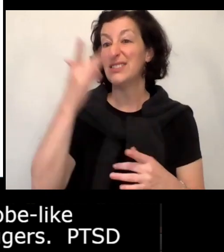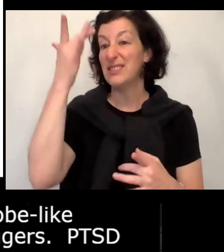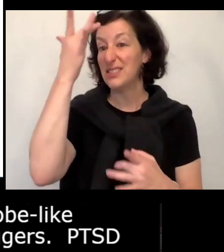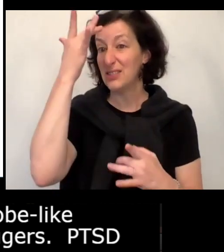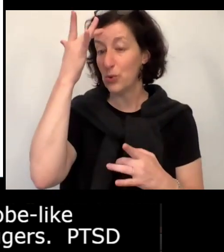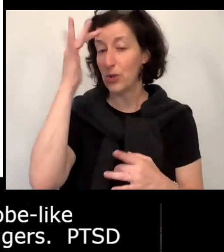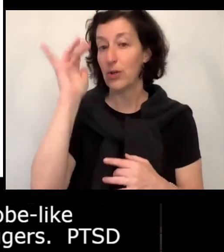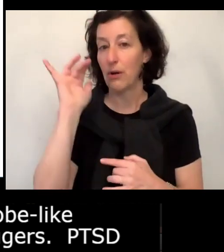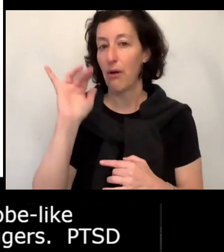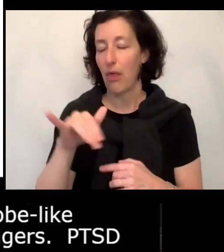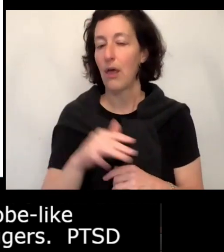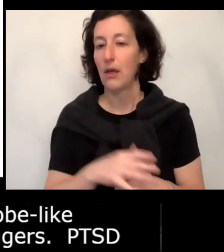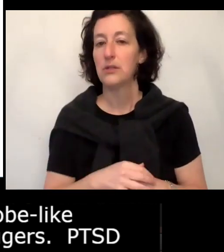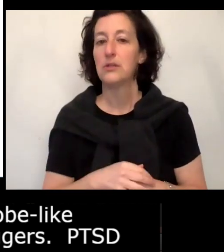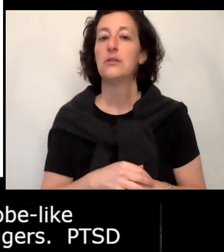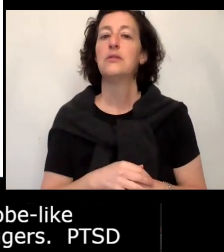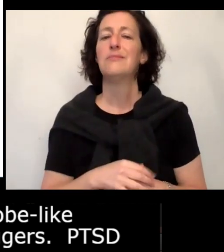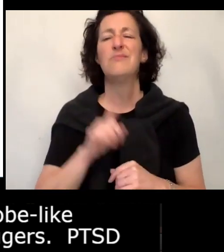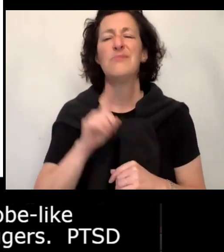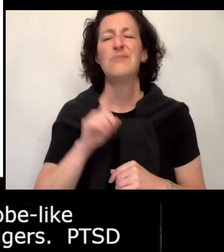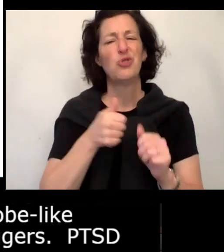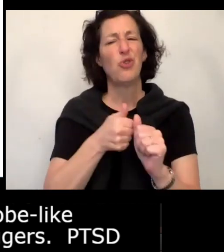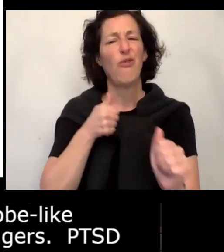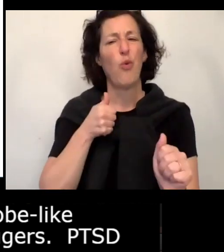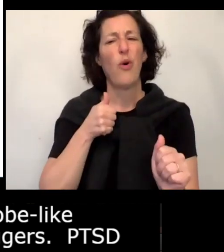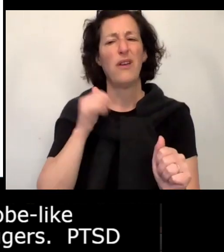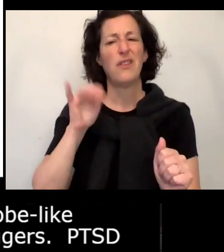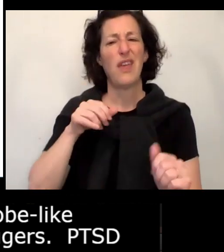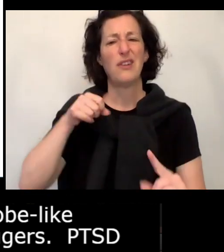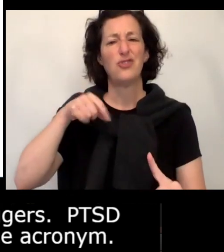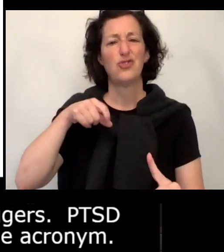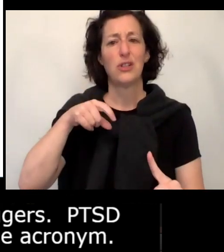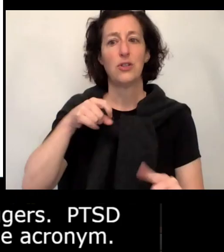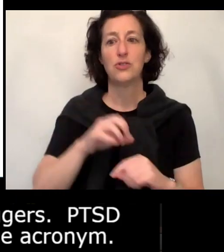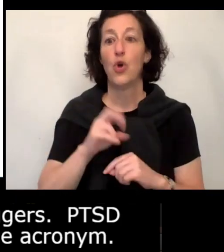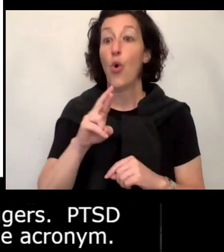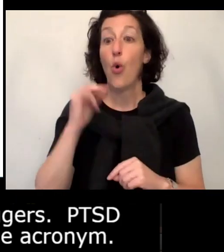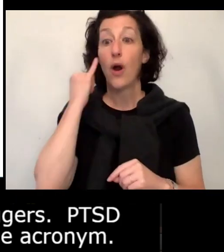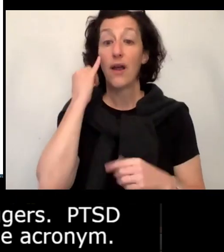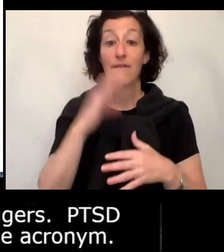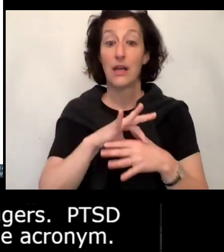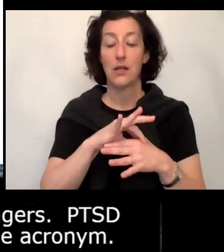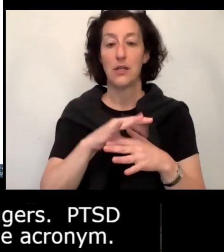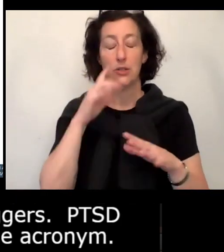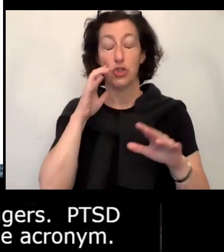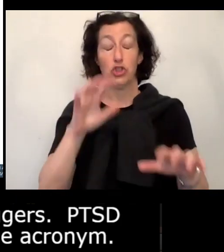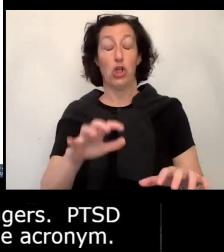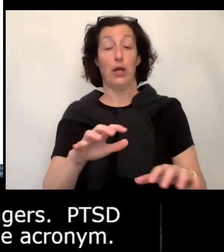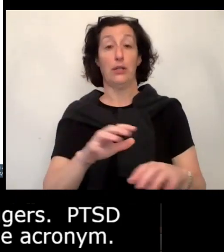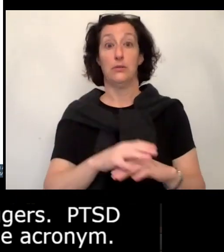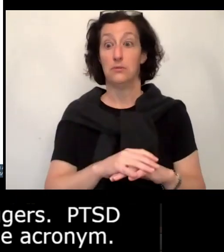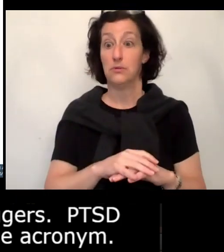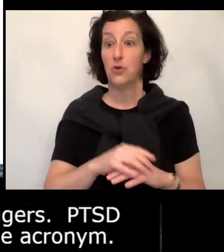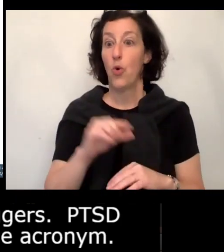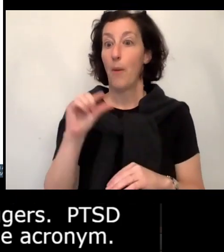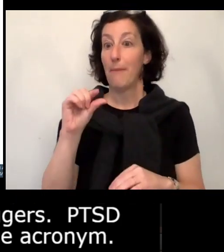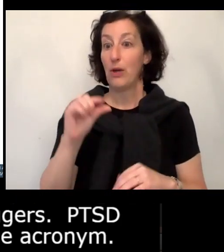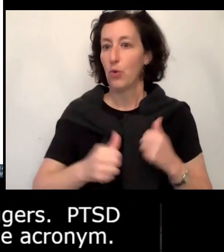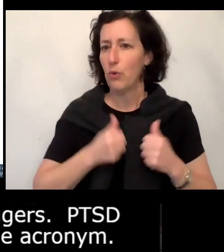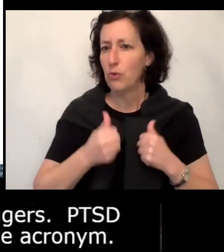acronym. One should also avoid shocking content and microaggressions and the